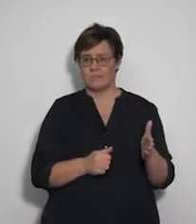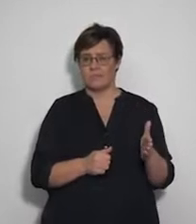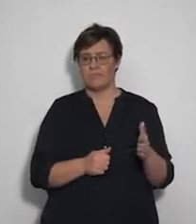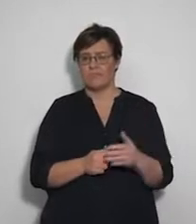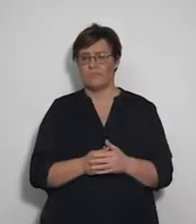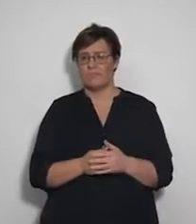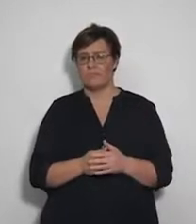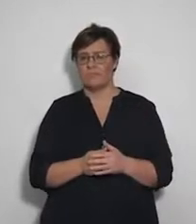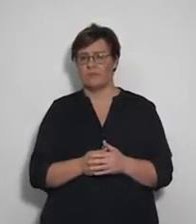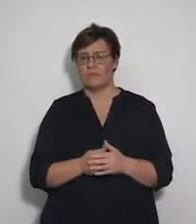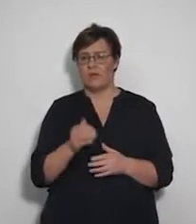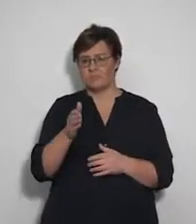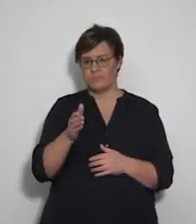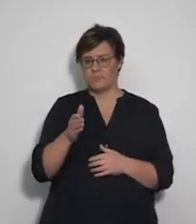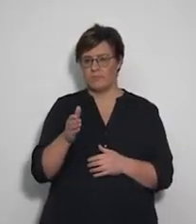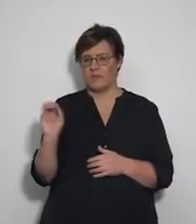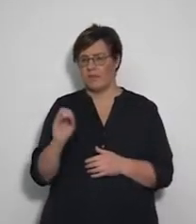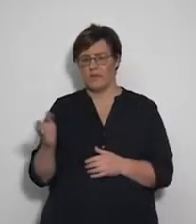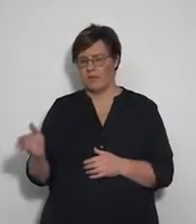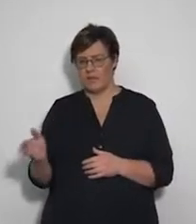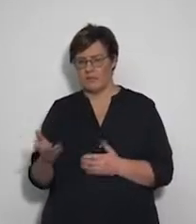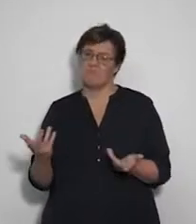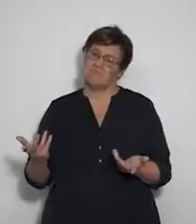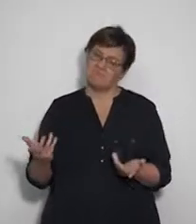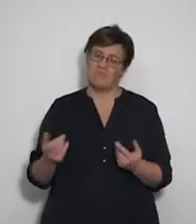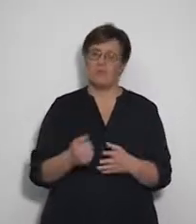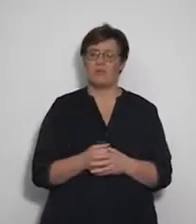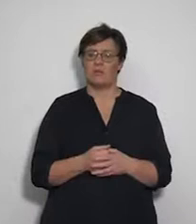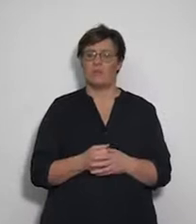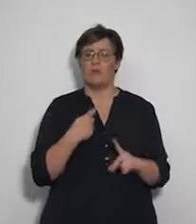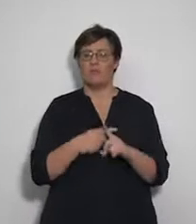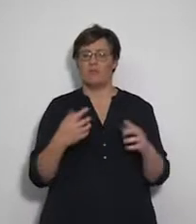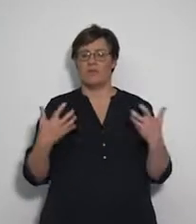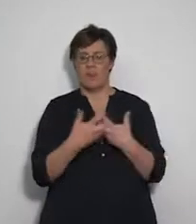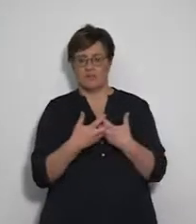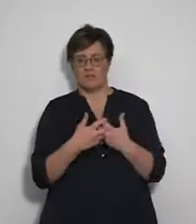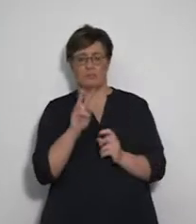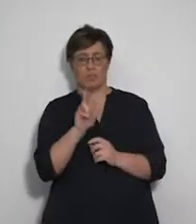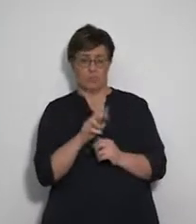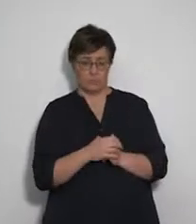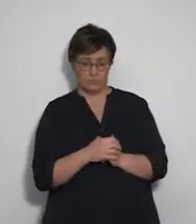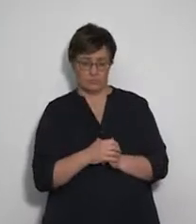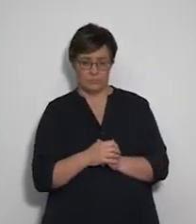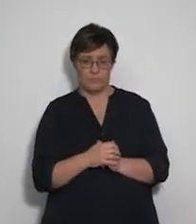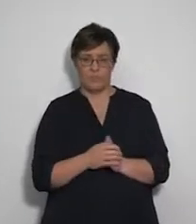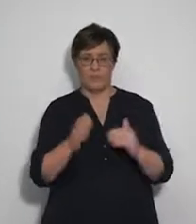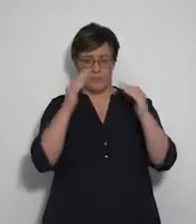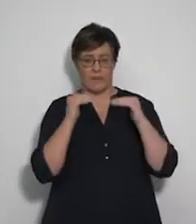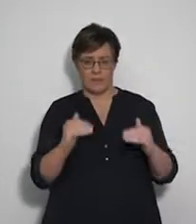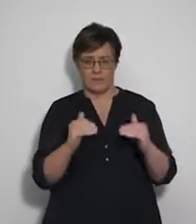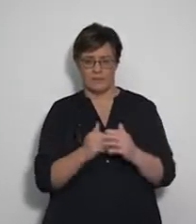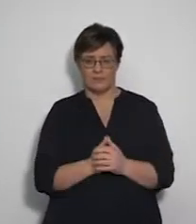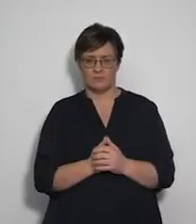there, it's present there, nothing there. Again, a positive match on 2 occasions. If we go on